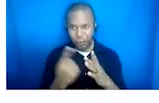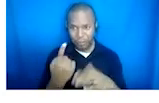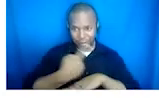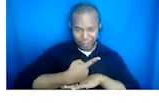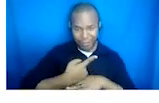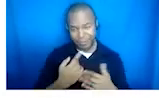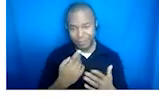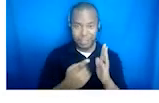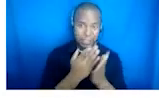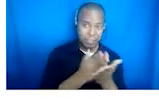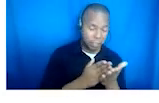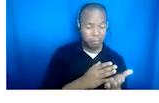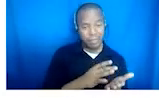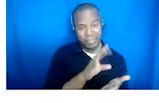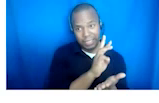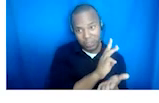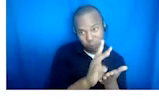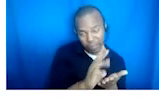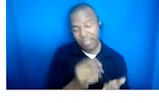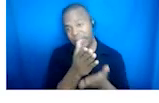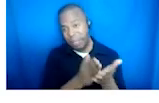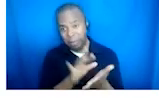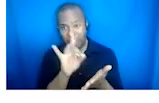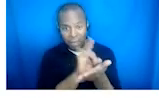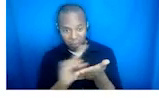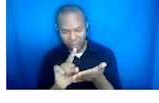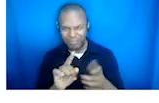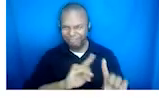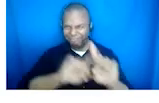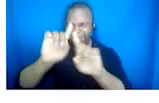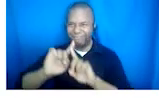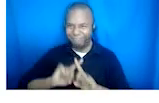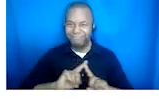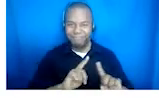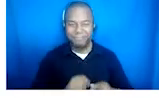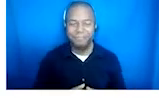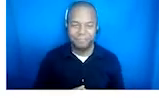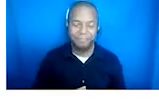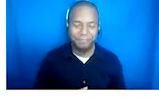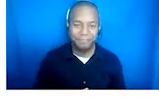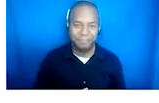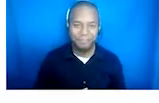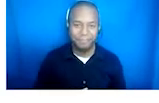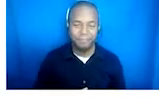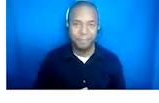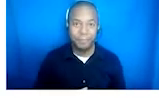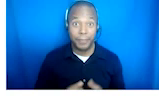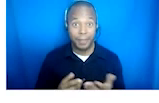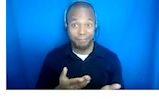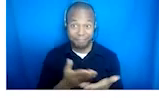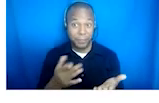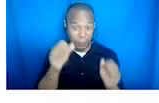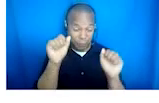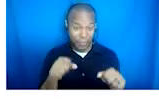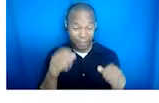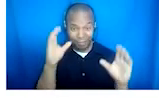who knows? You know, like there's so many different flavors of course offerings. So you can search by that